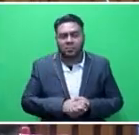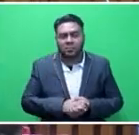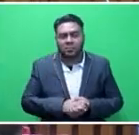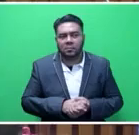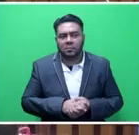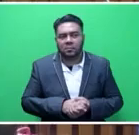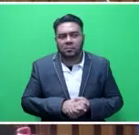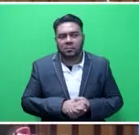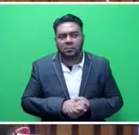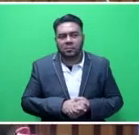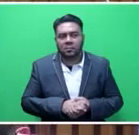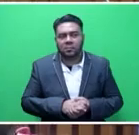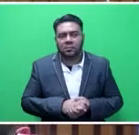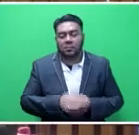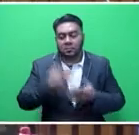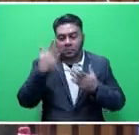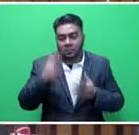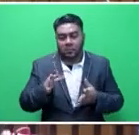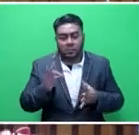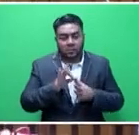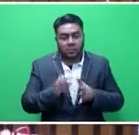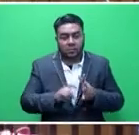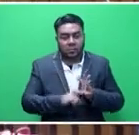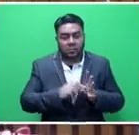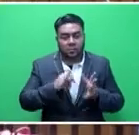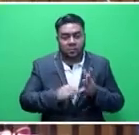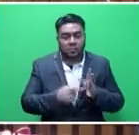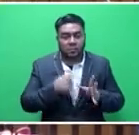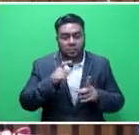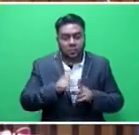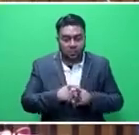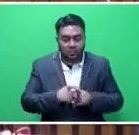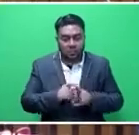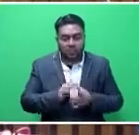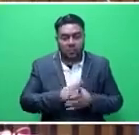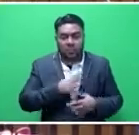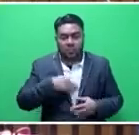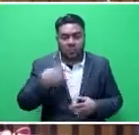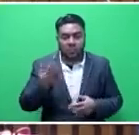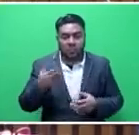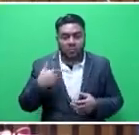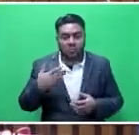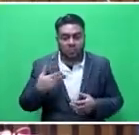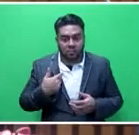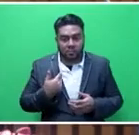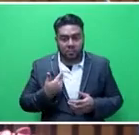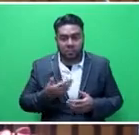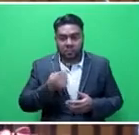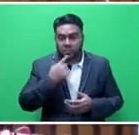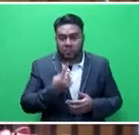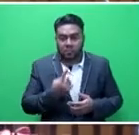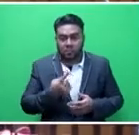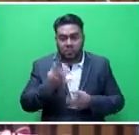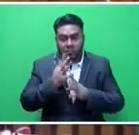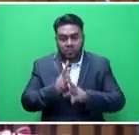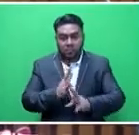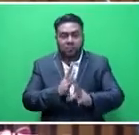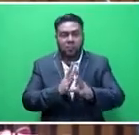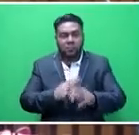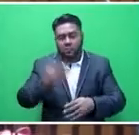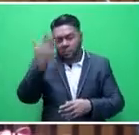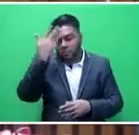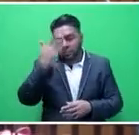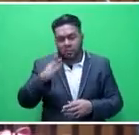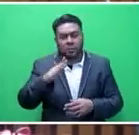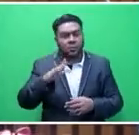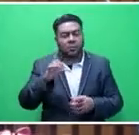Honourable Prasad talked about having a jibe at the Minister for Health, all the queues are long. But again, you see, they did not talk about the